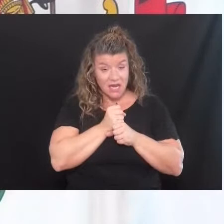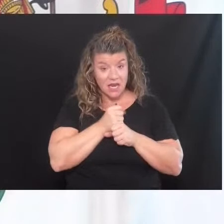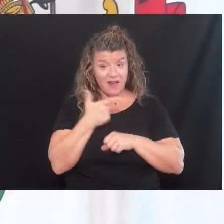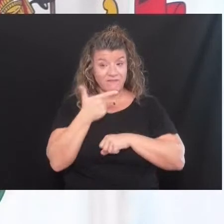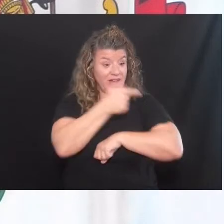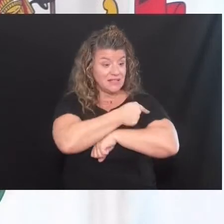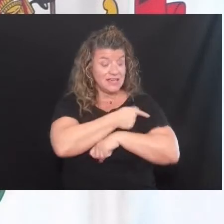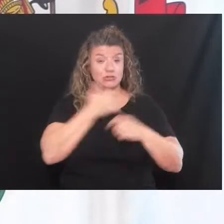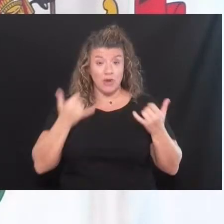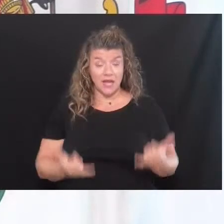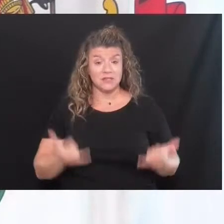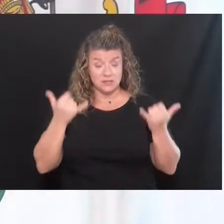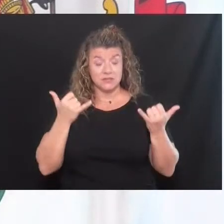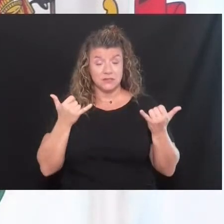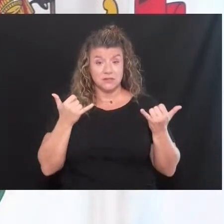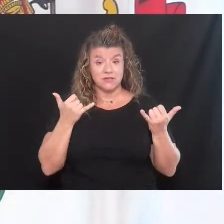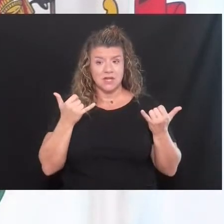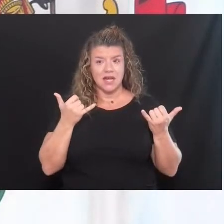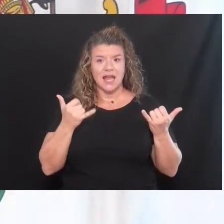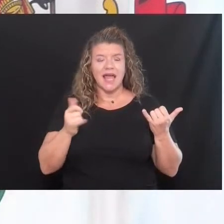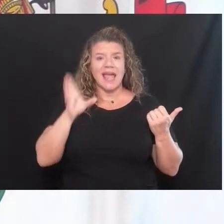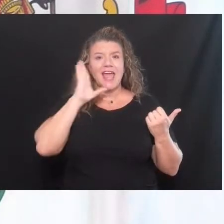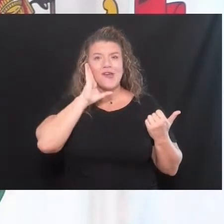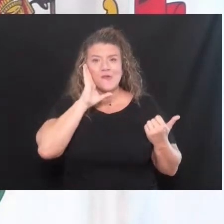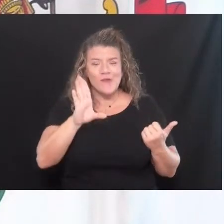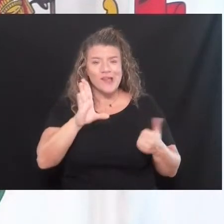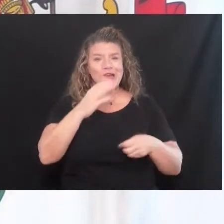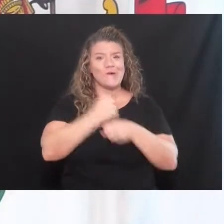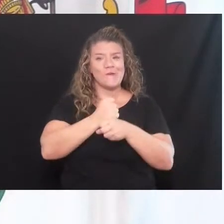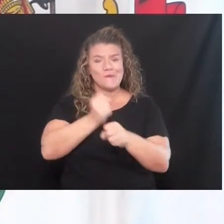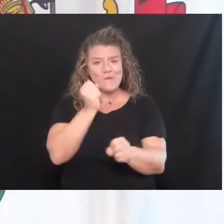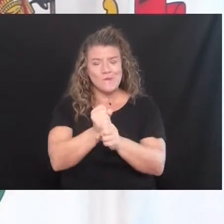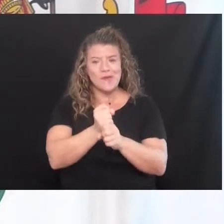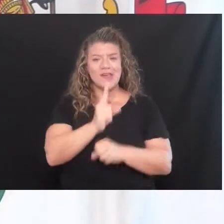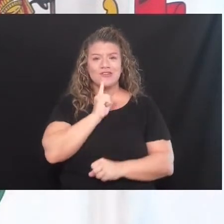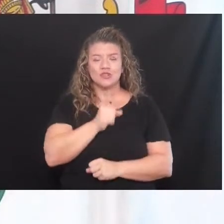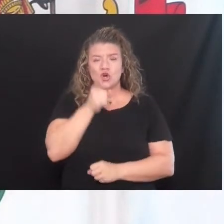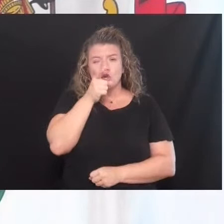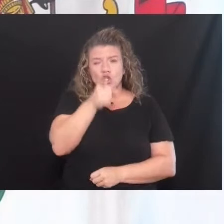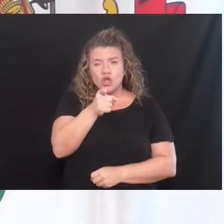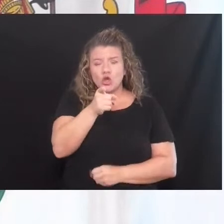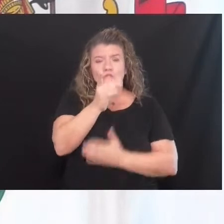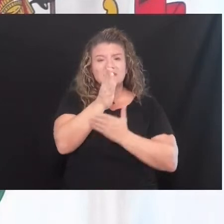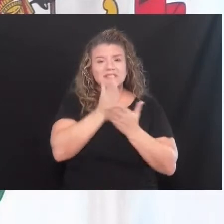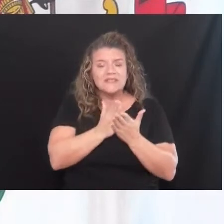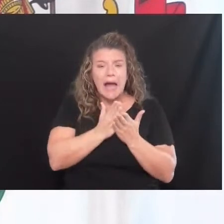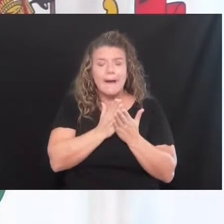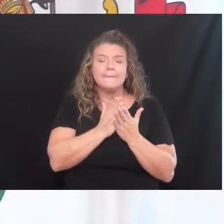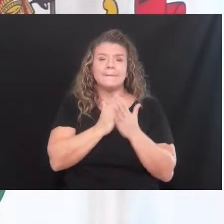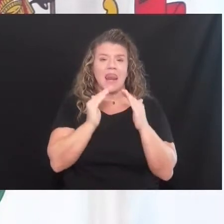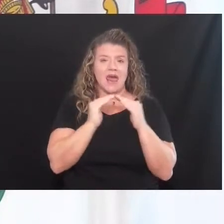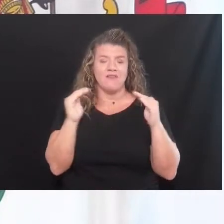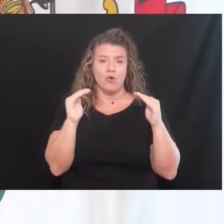vaccinated today, it will ensure you at least to some degree